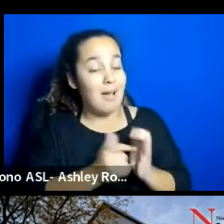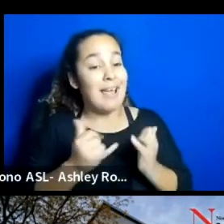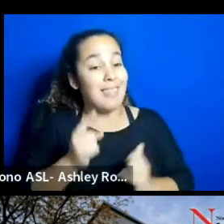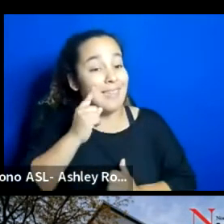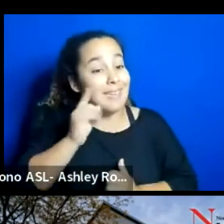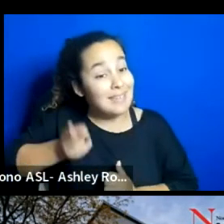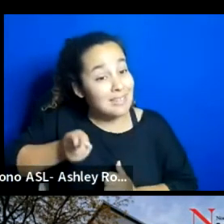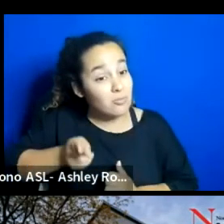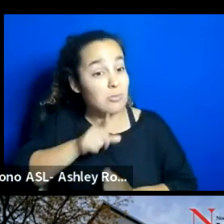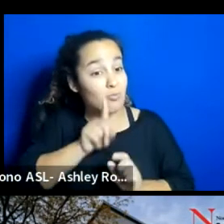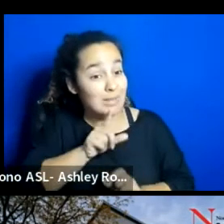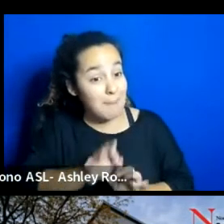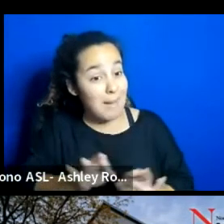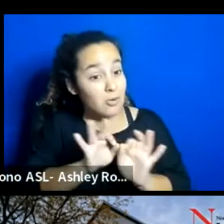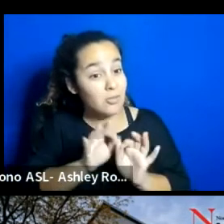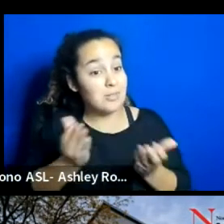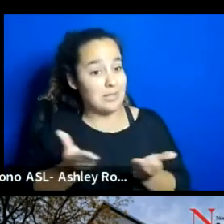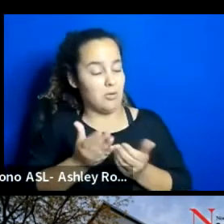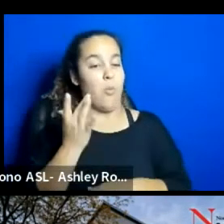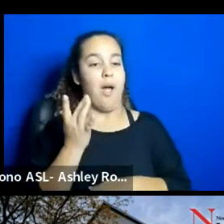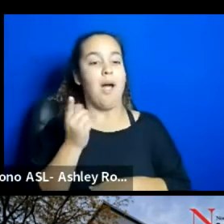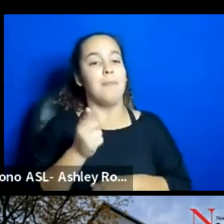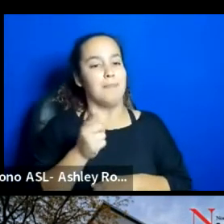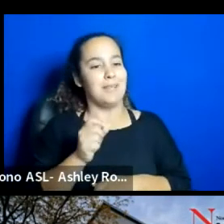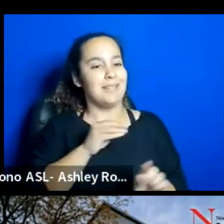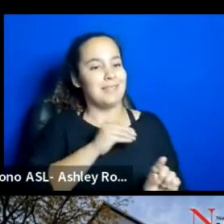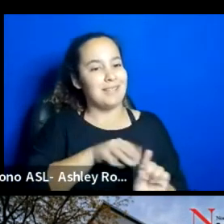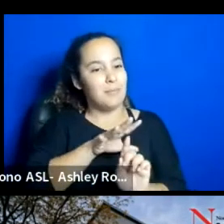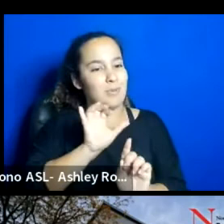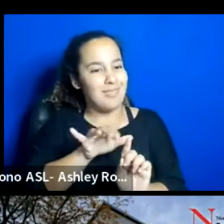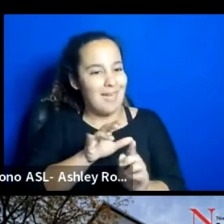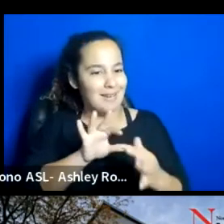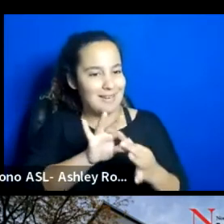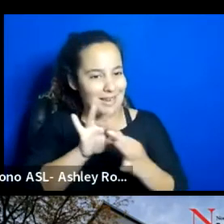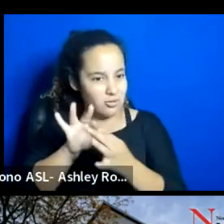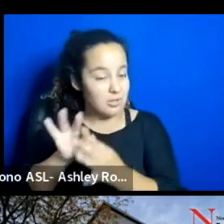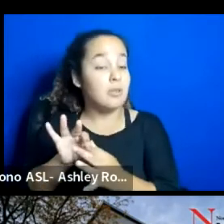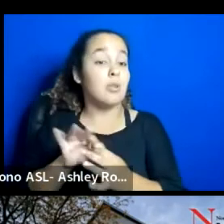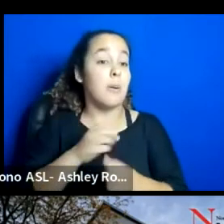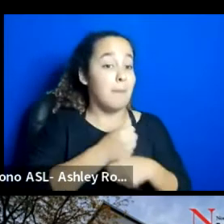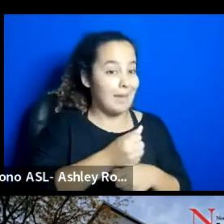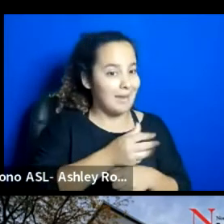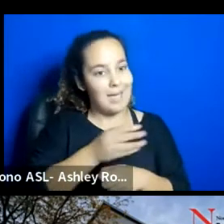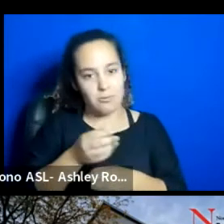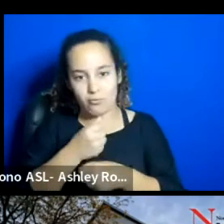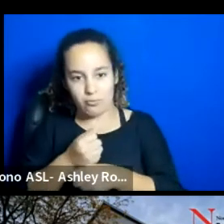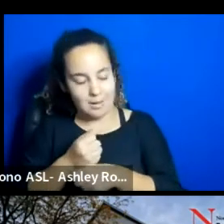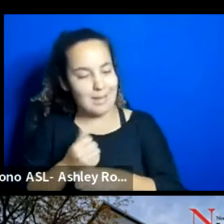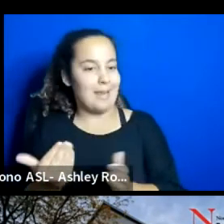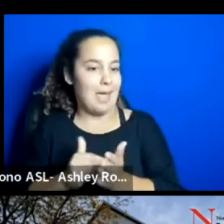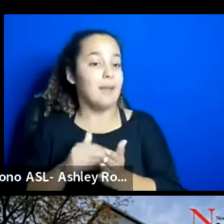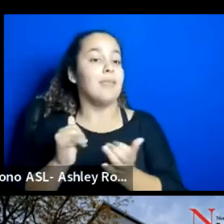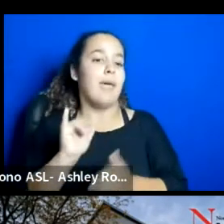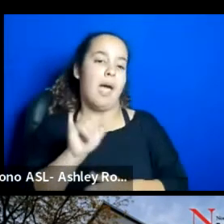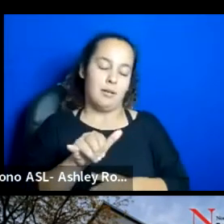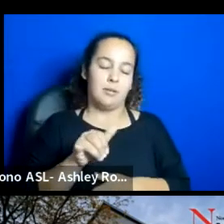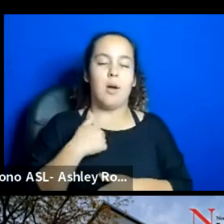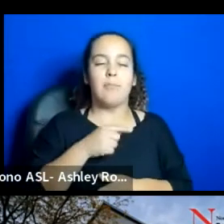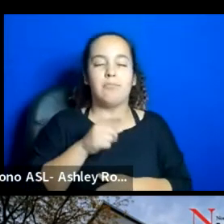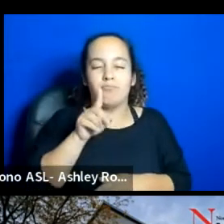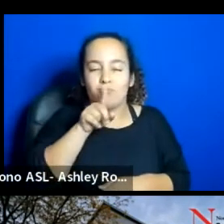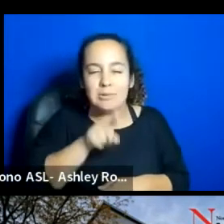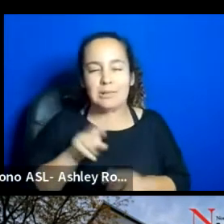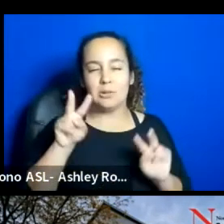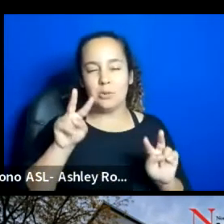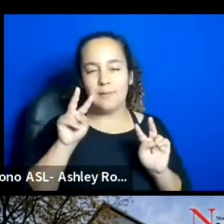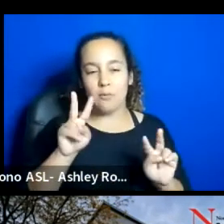really matters here, of course, because it really exposes those connections as they're made and remade. So I'm really looking forward to hearing more with